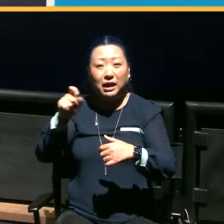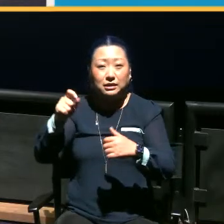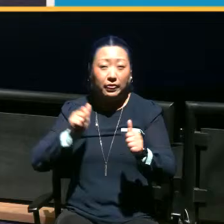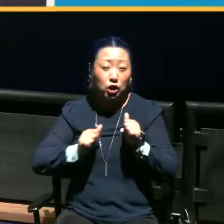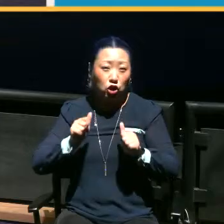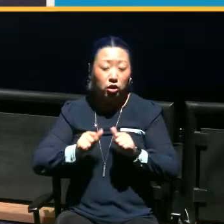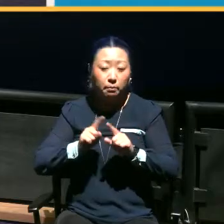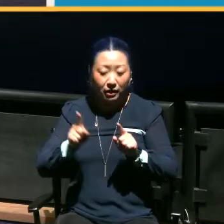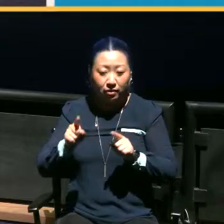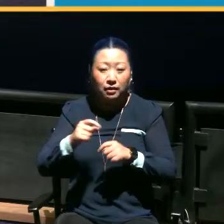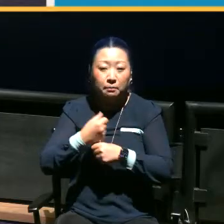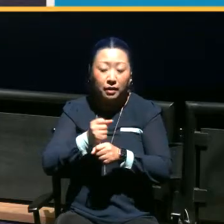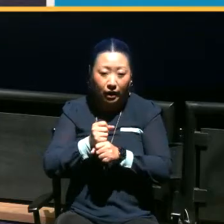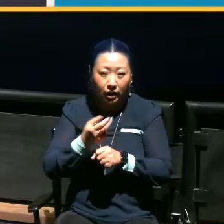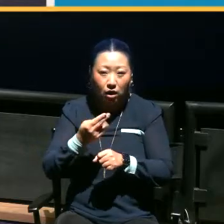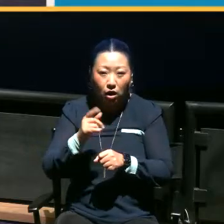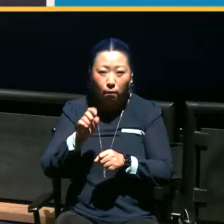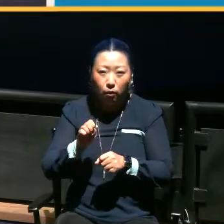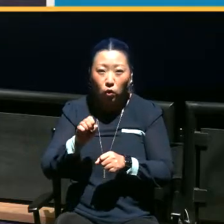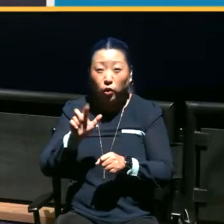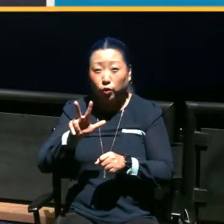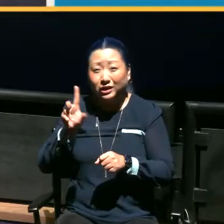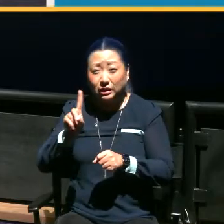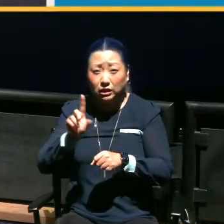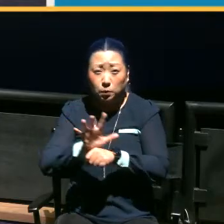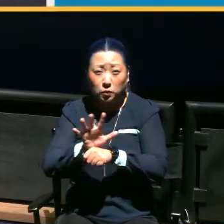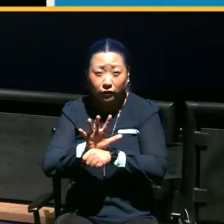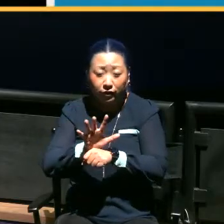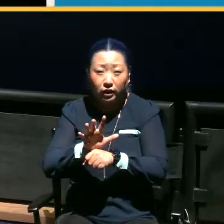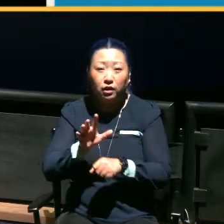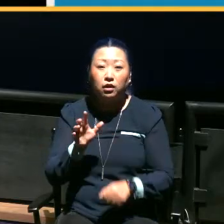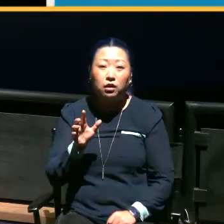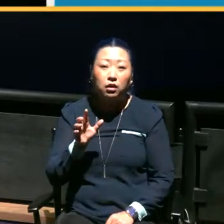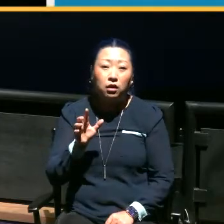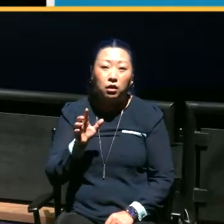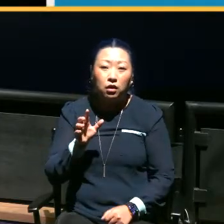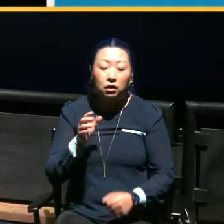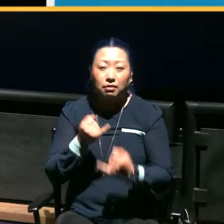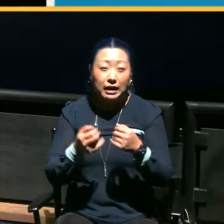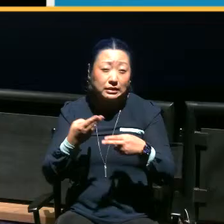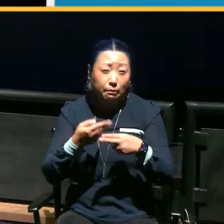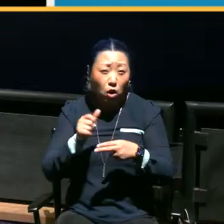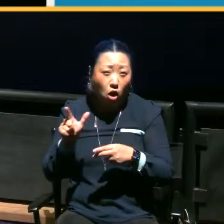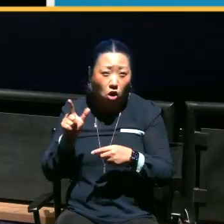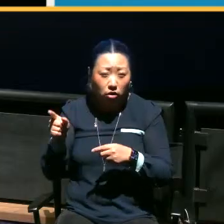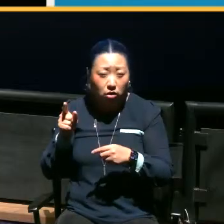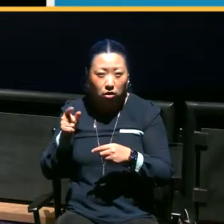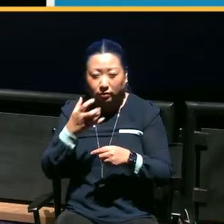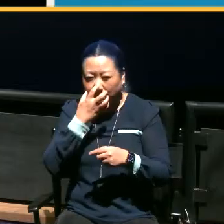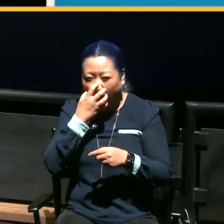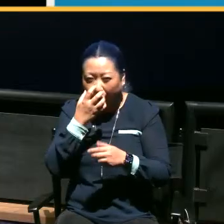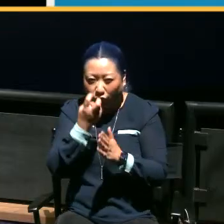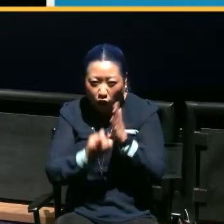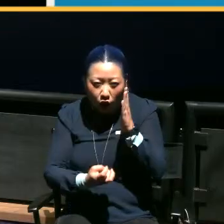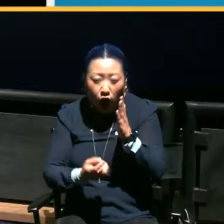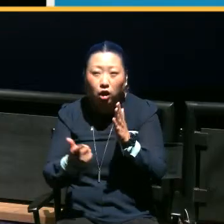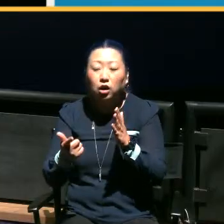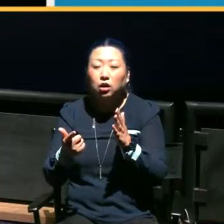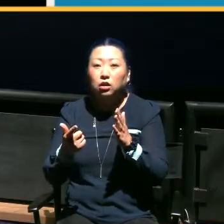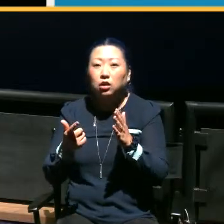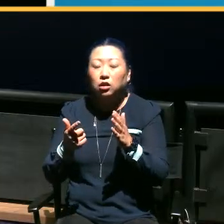movie, Hubble 3D, and we had the guy's name was Howard Hall, was the diver, with a cool group of divers that came down with